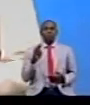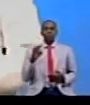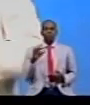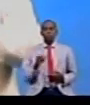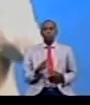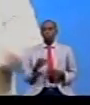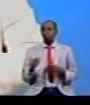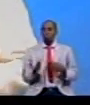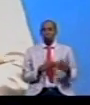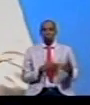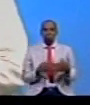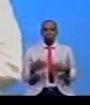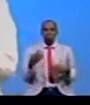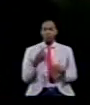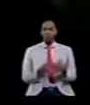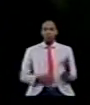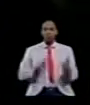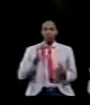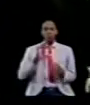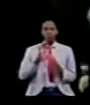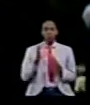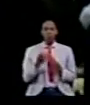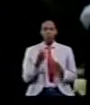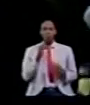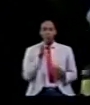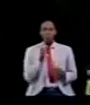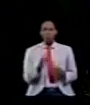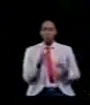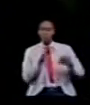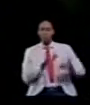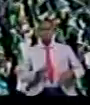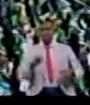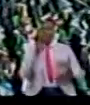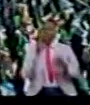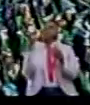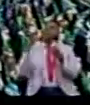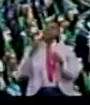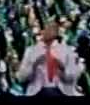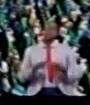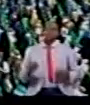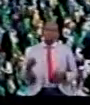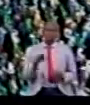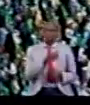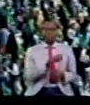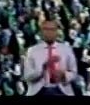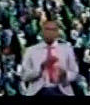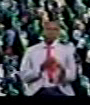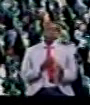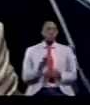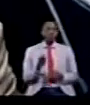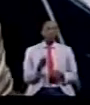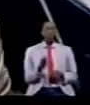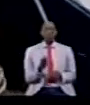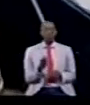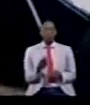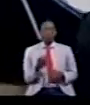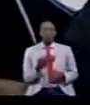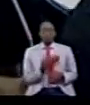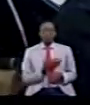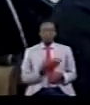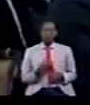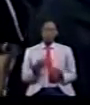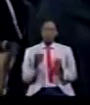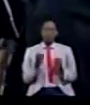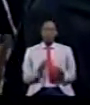Lord, we are grateful. Redeemer God, once again, we thank you so much, because even though you have helped us, oh